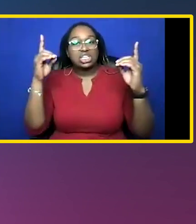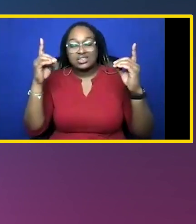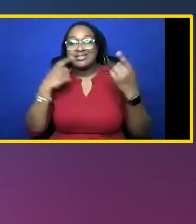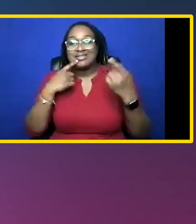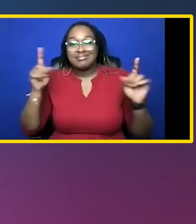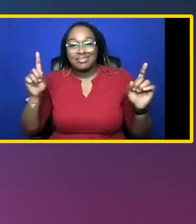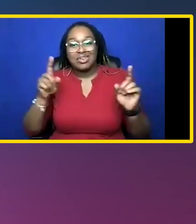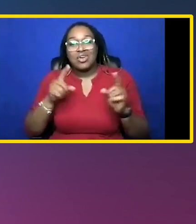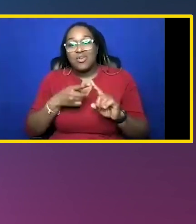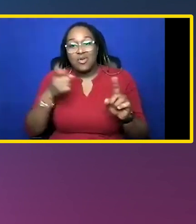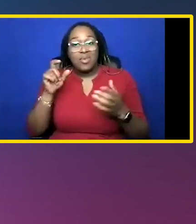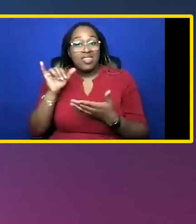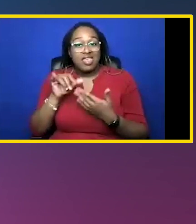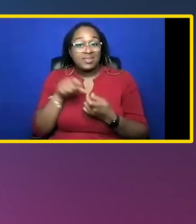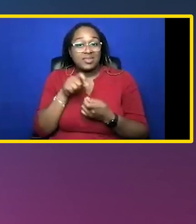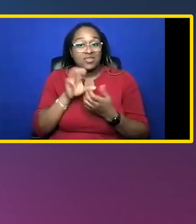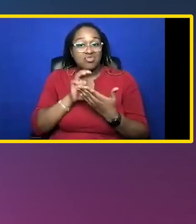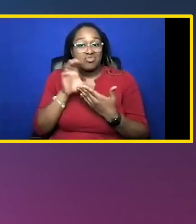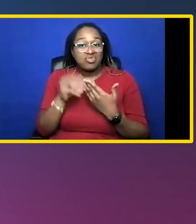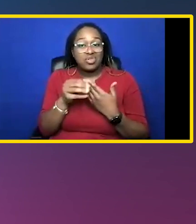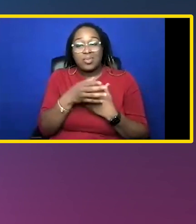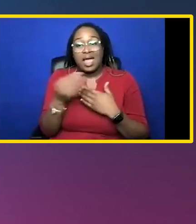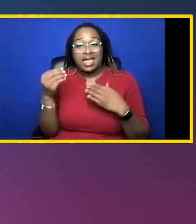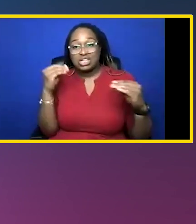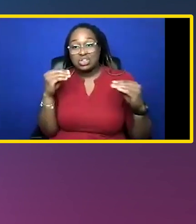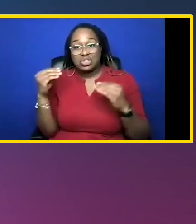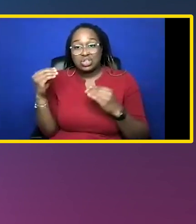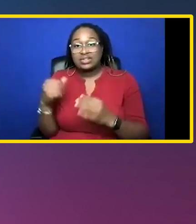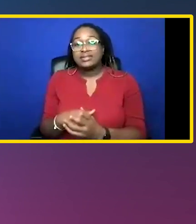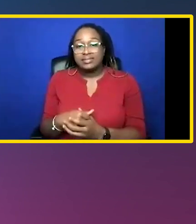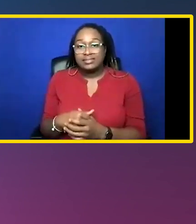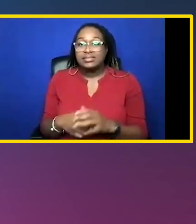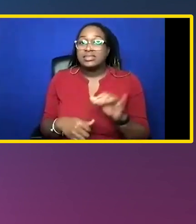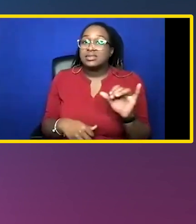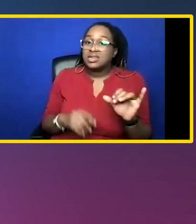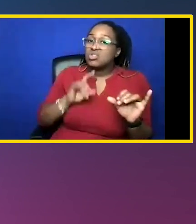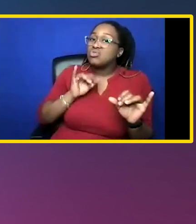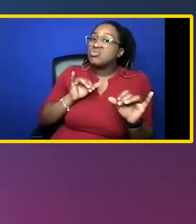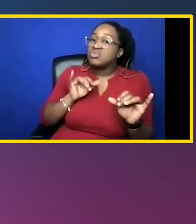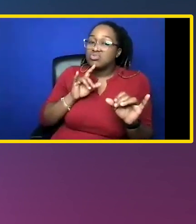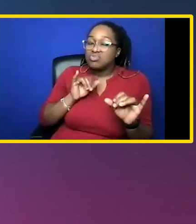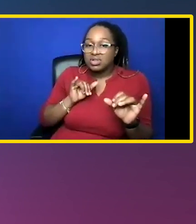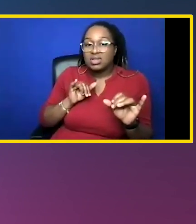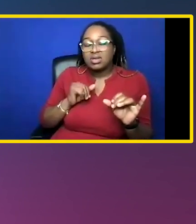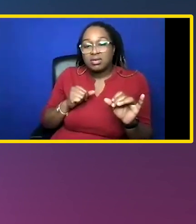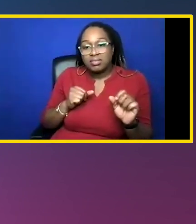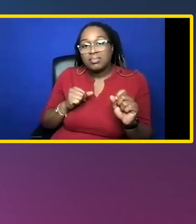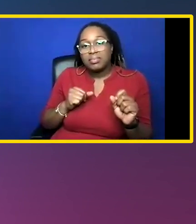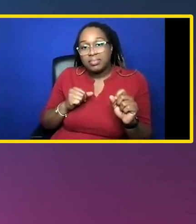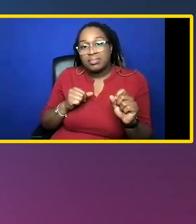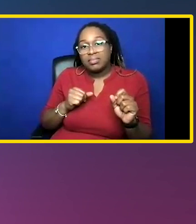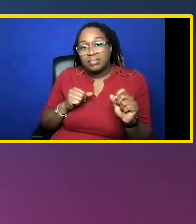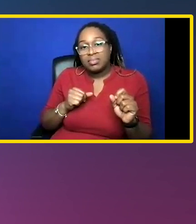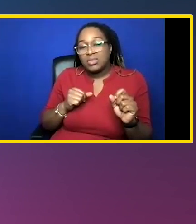that result from said curriculum and said instruction. So it's